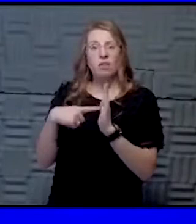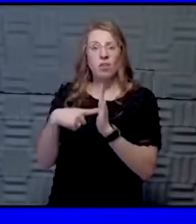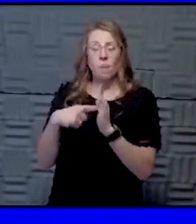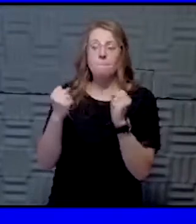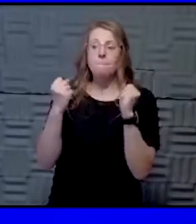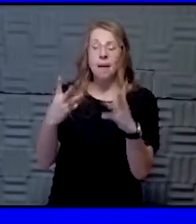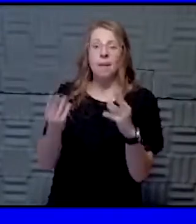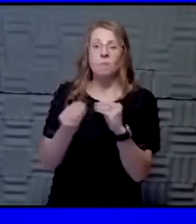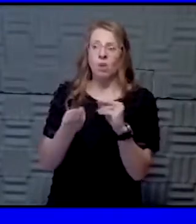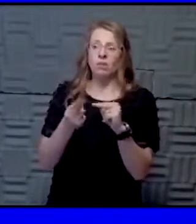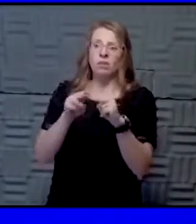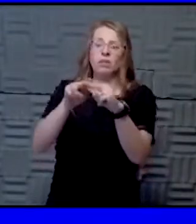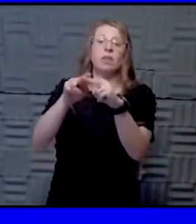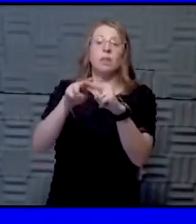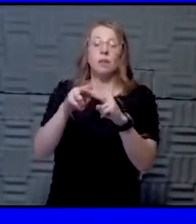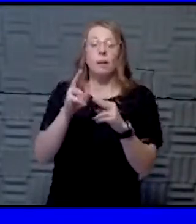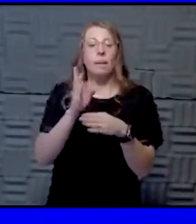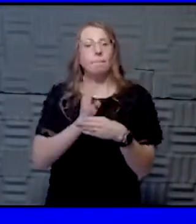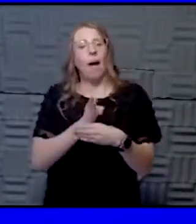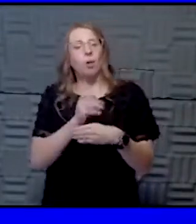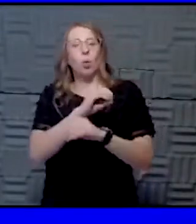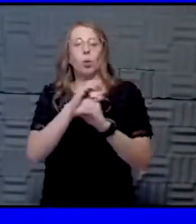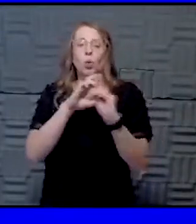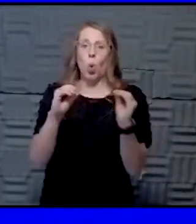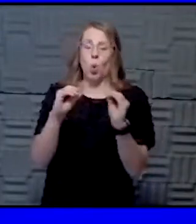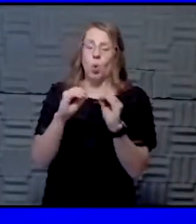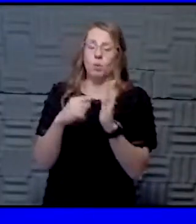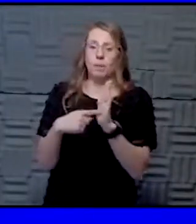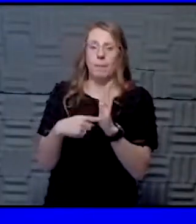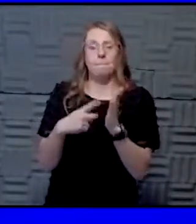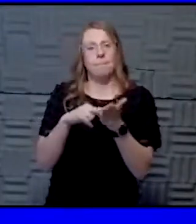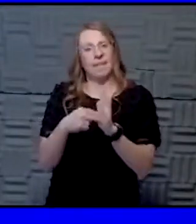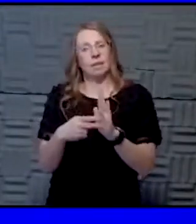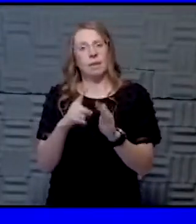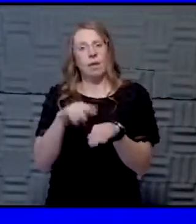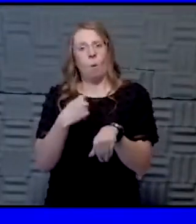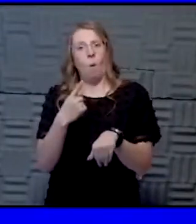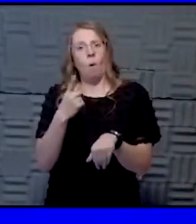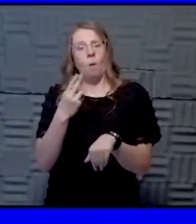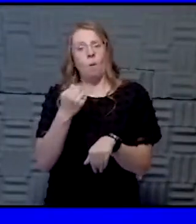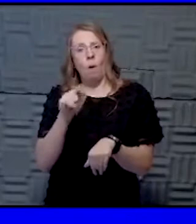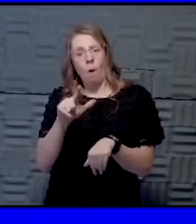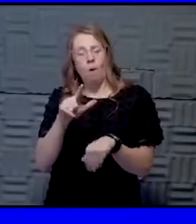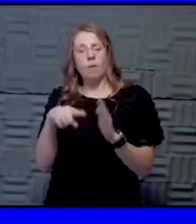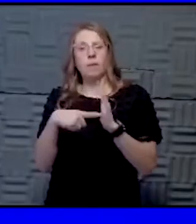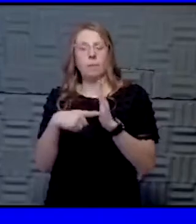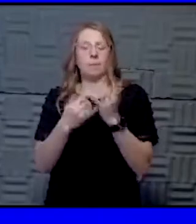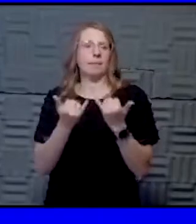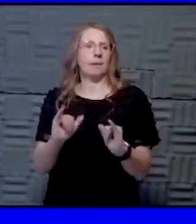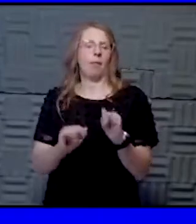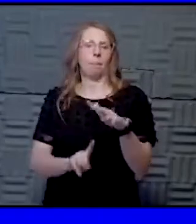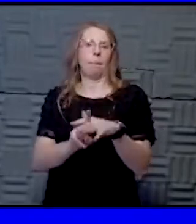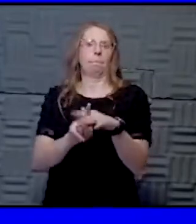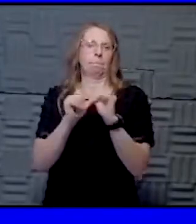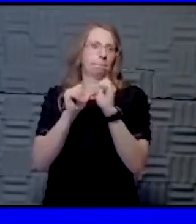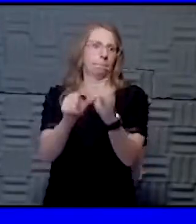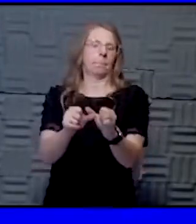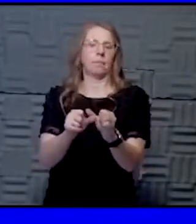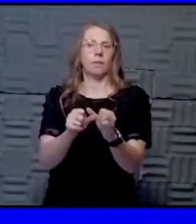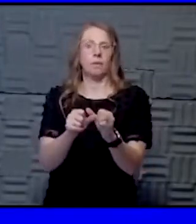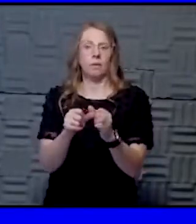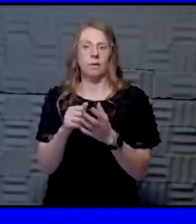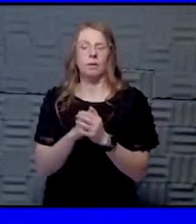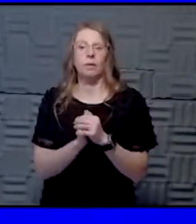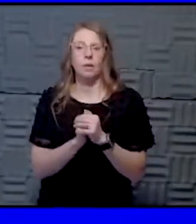exactly what she said too. Even with mild or no symptoms, you're still having these long haul symptoms, and they can actually be unmasking